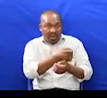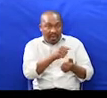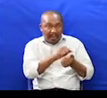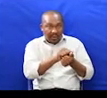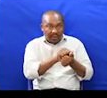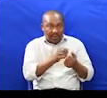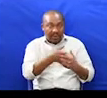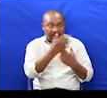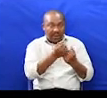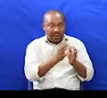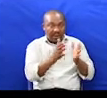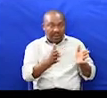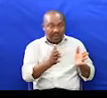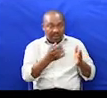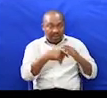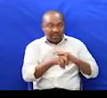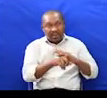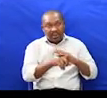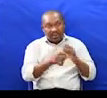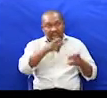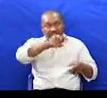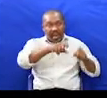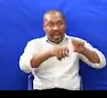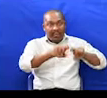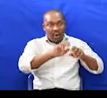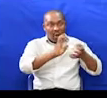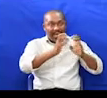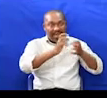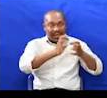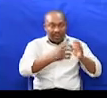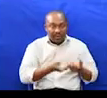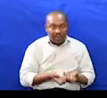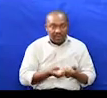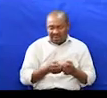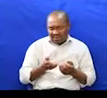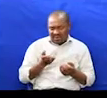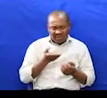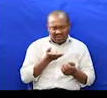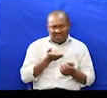a chemical reaction. So, where this atom is coming from, and